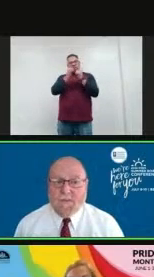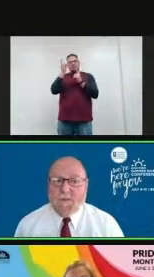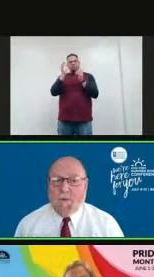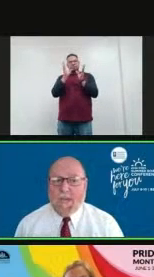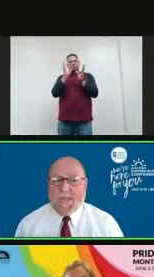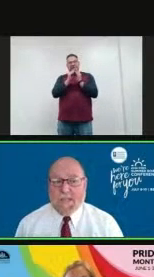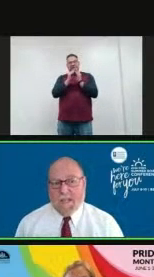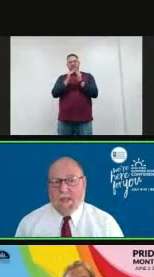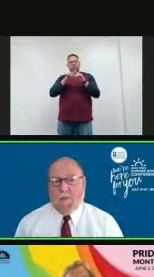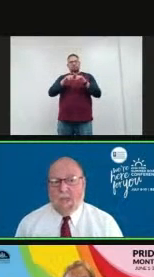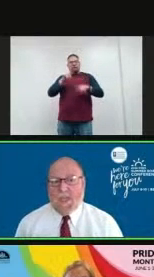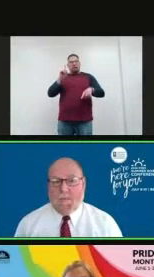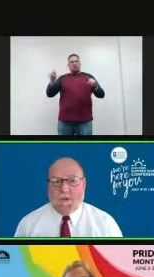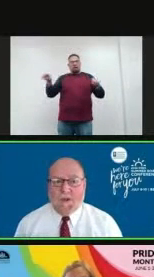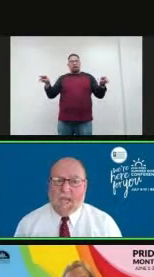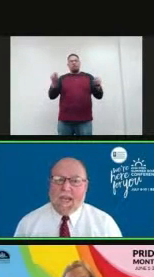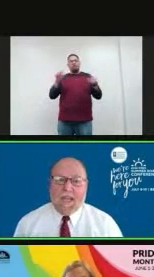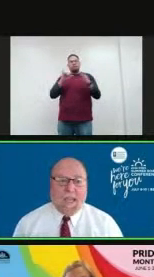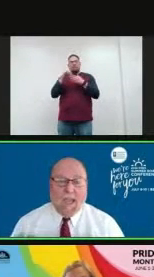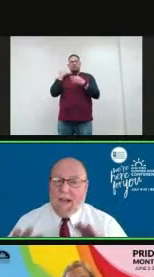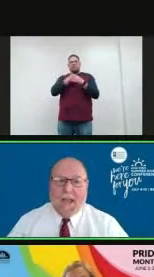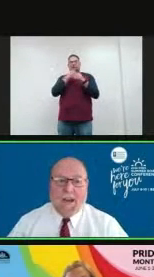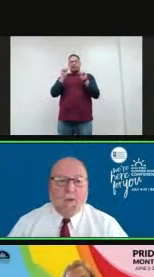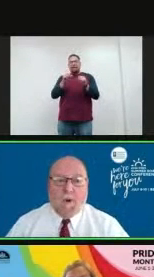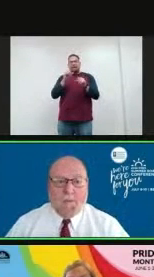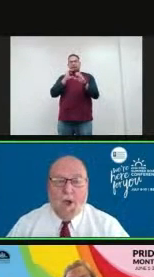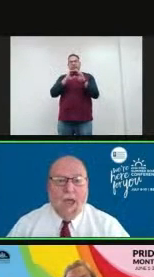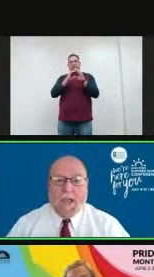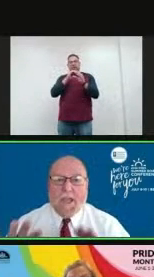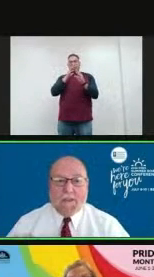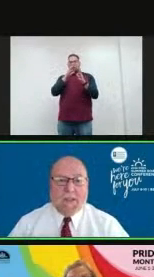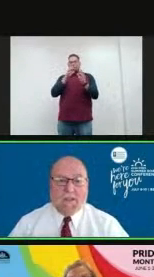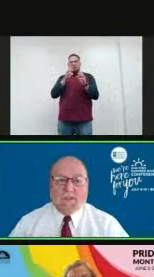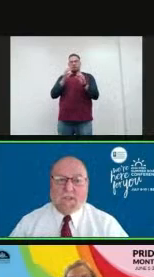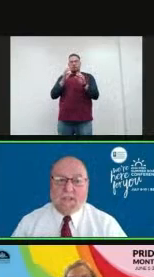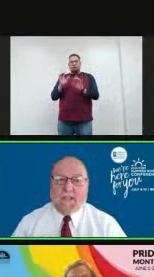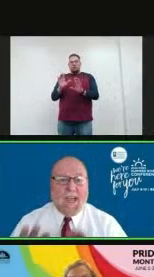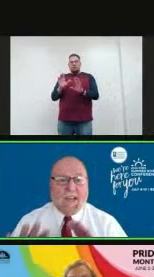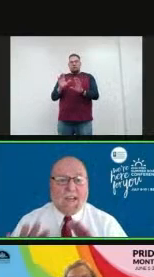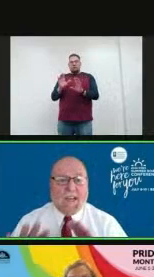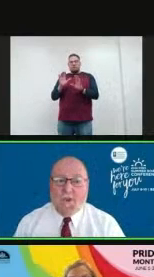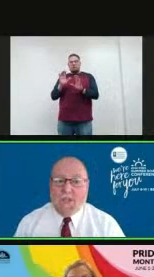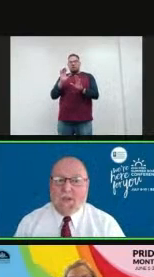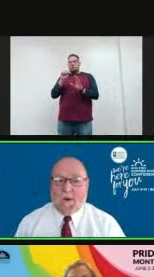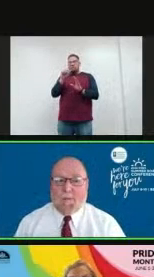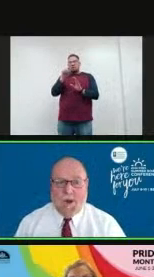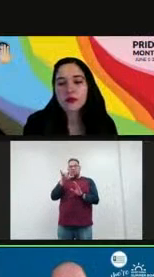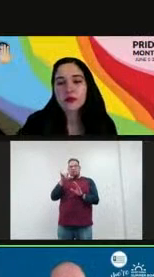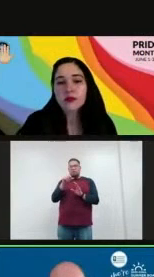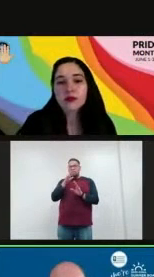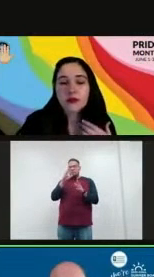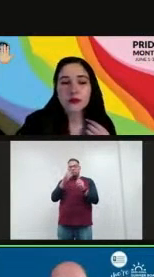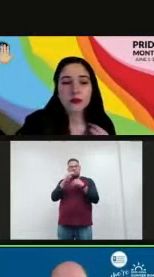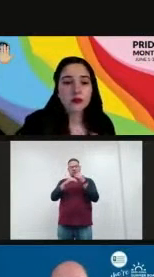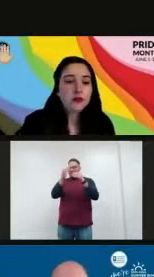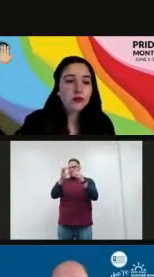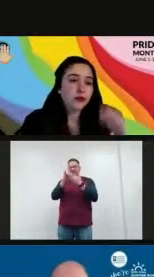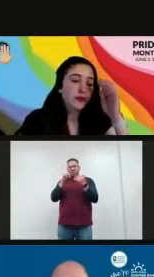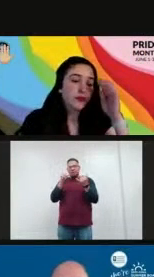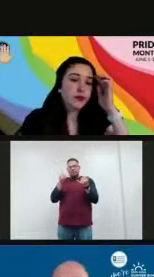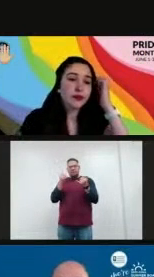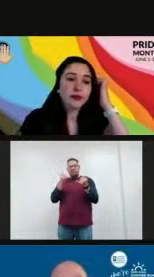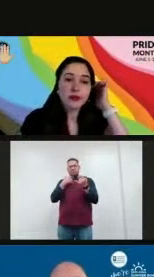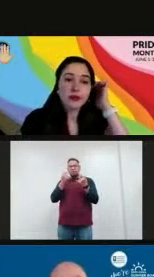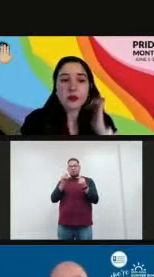variety of different ways that we can communicate. And I don't want to, and so Satya, I really don't want to process it. I'm kind of trying